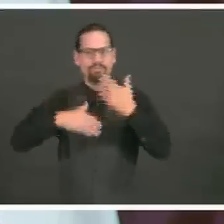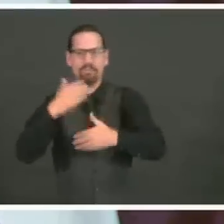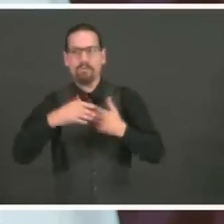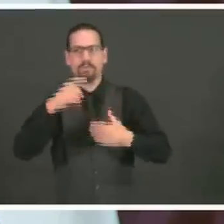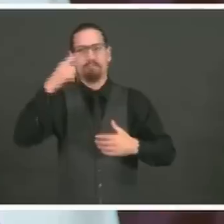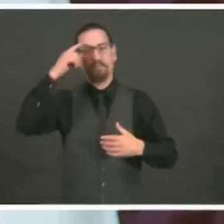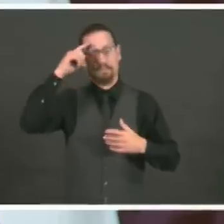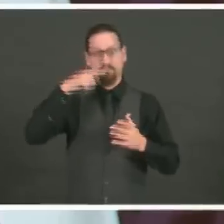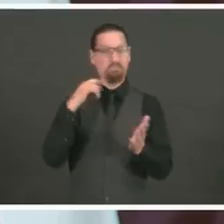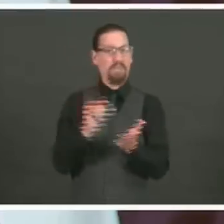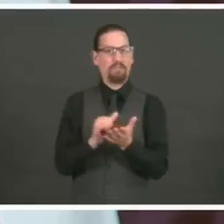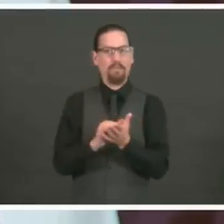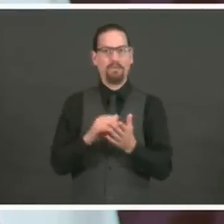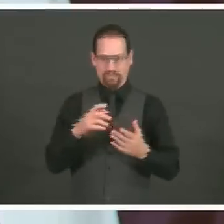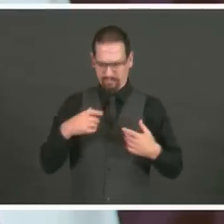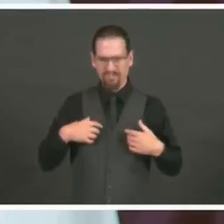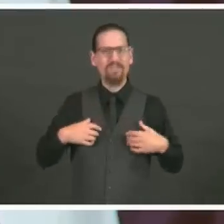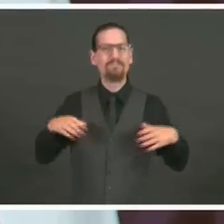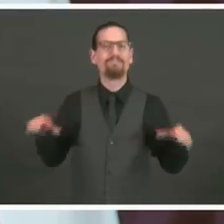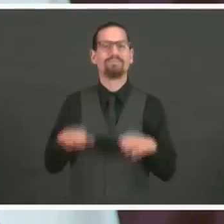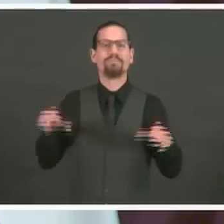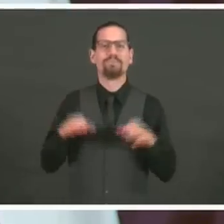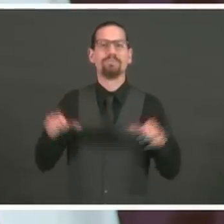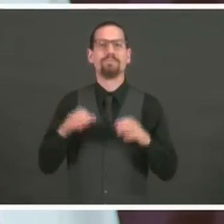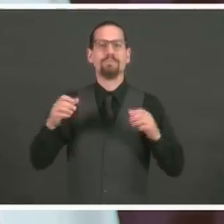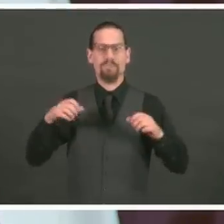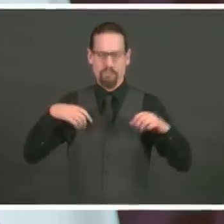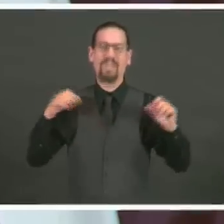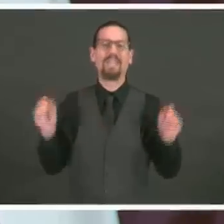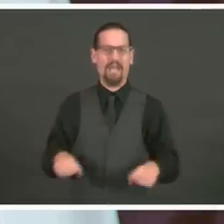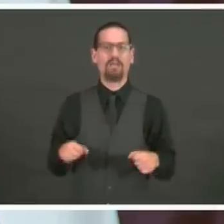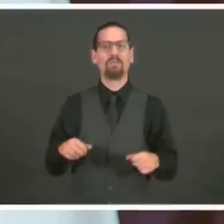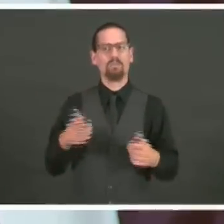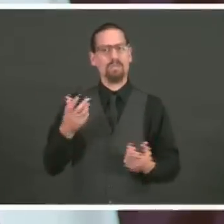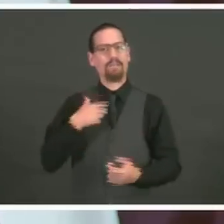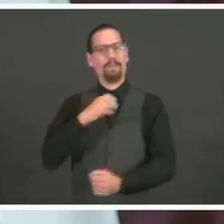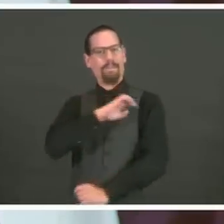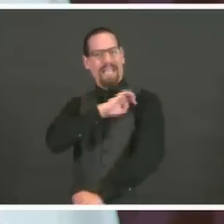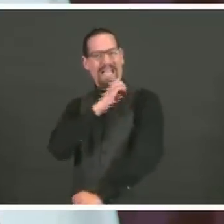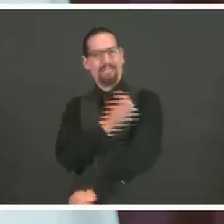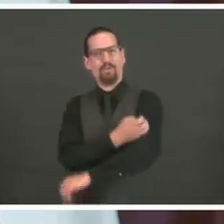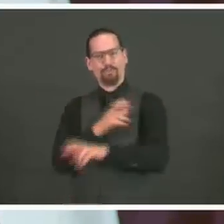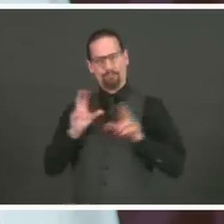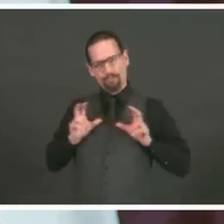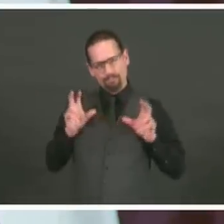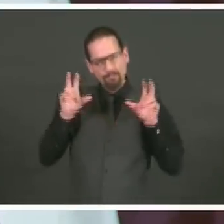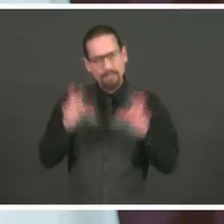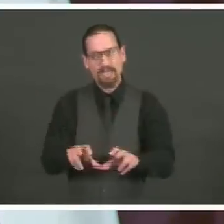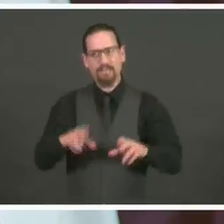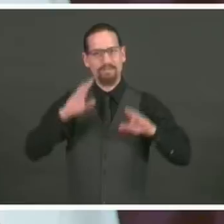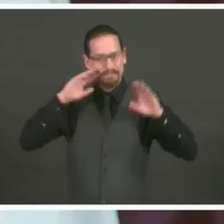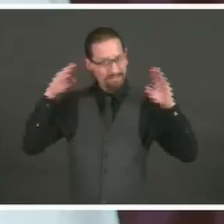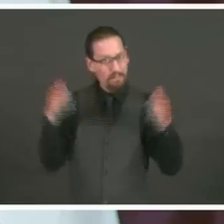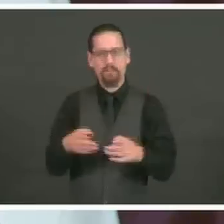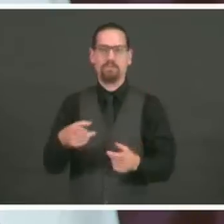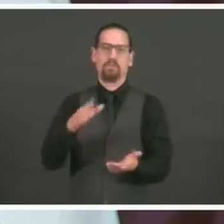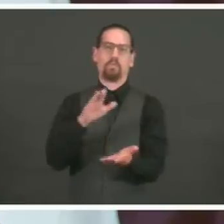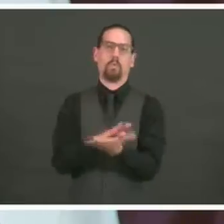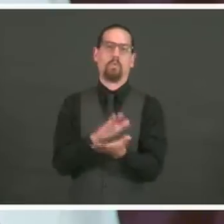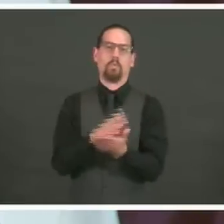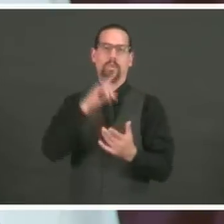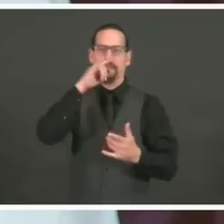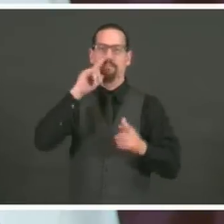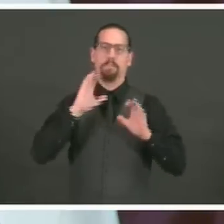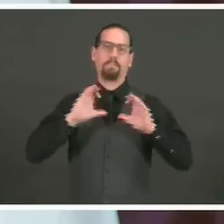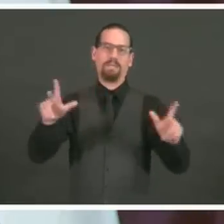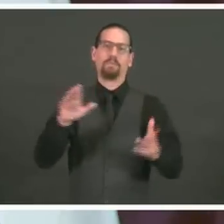So I think we can do this for our kids, too. And I just am saying, we are not going to force any teacher to